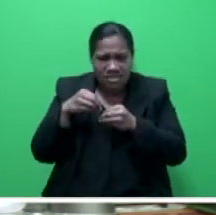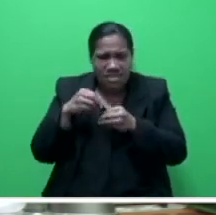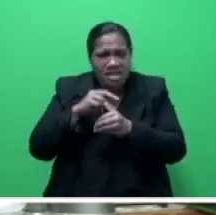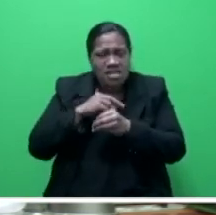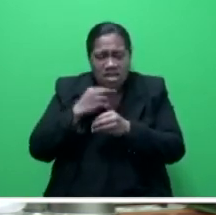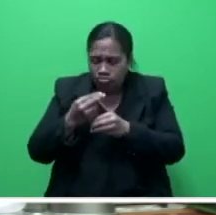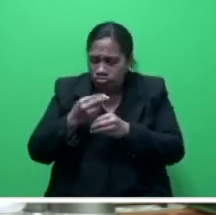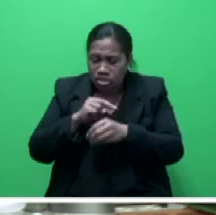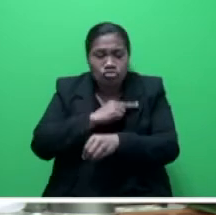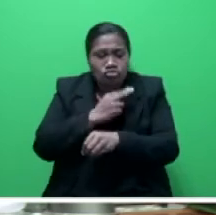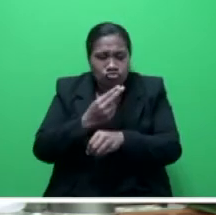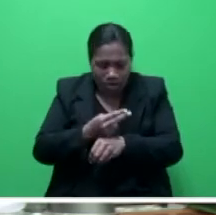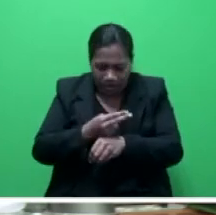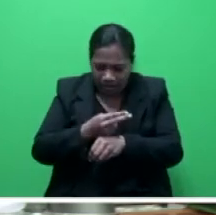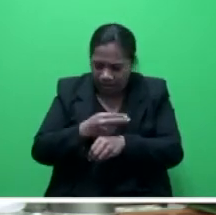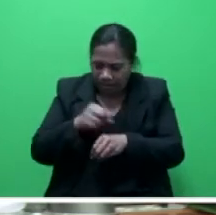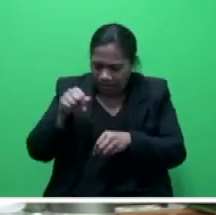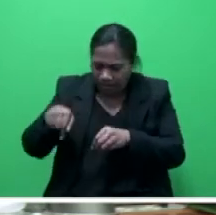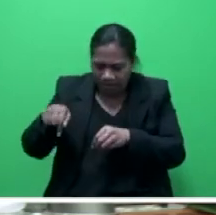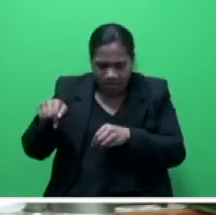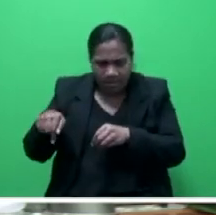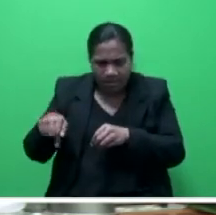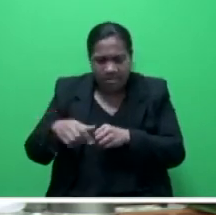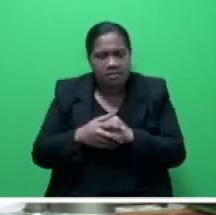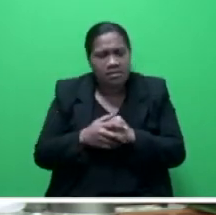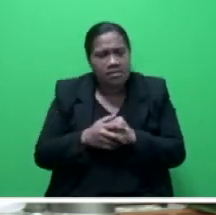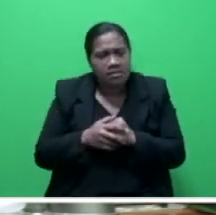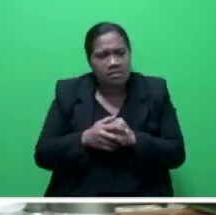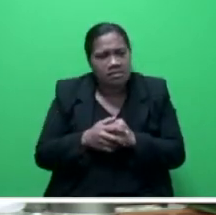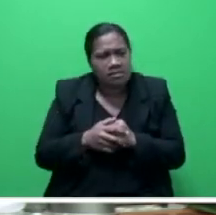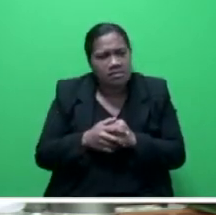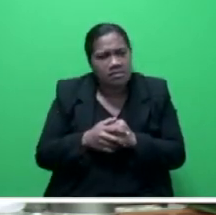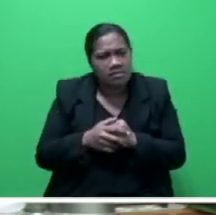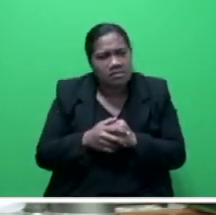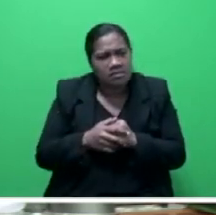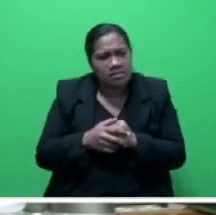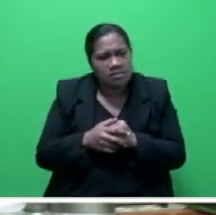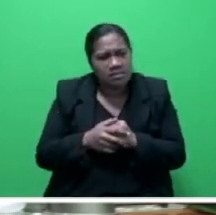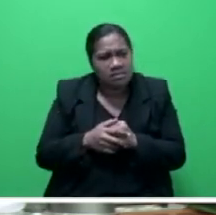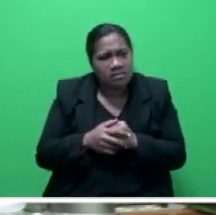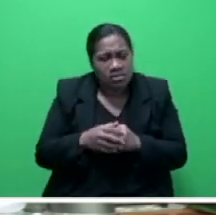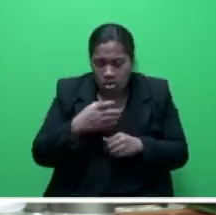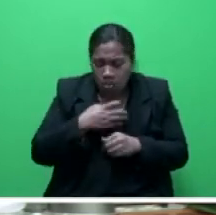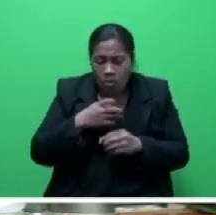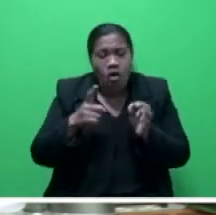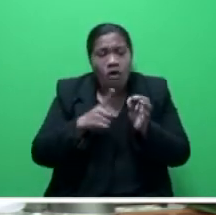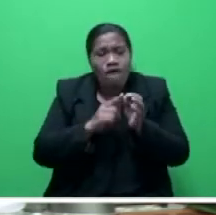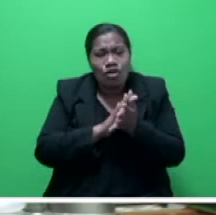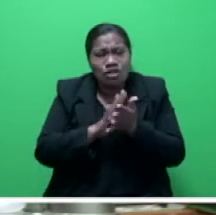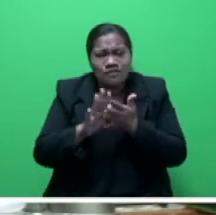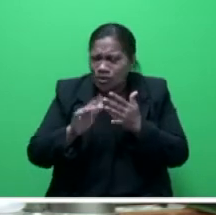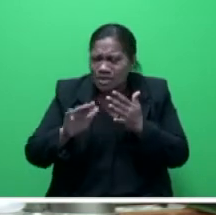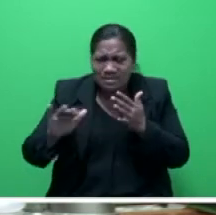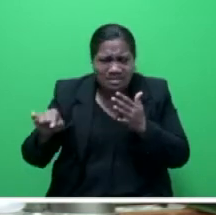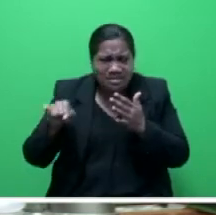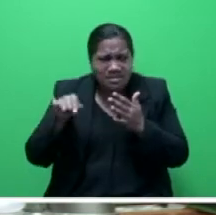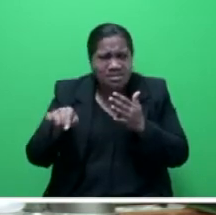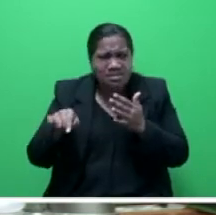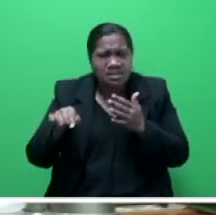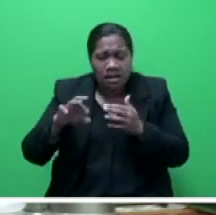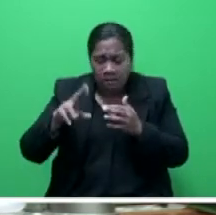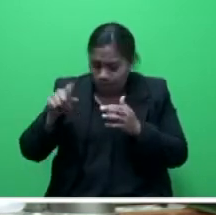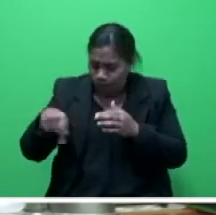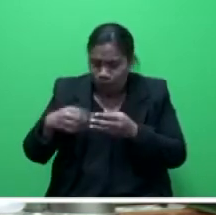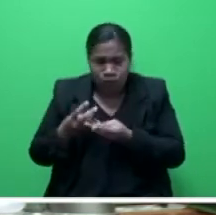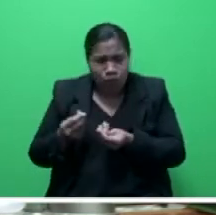nutrient. Certain bacteria designated to enhance uptake of phosphorus, and certain bacteria designated to enhance uptake